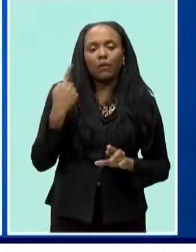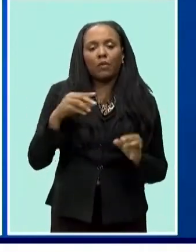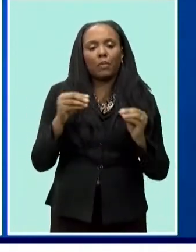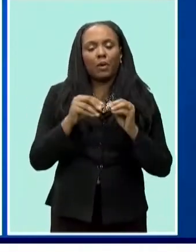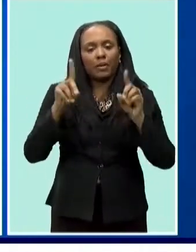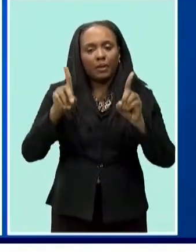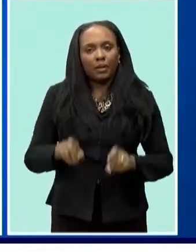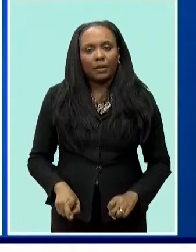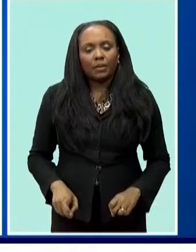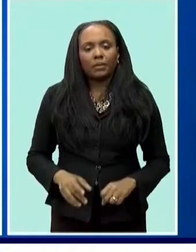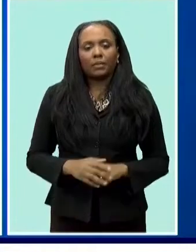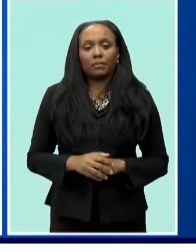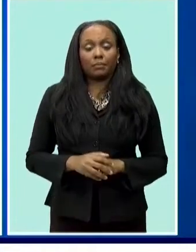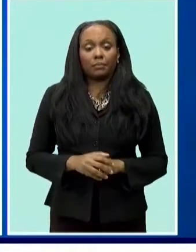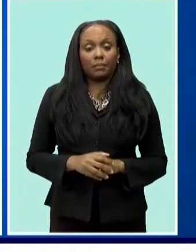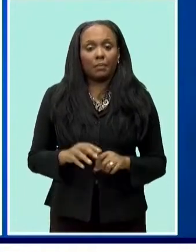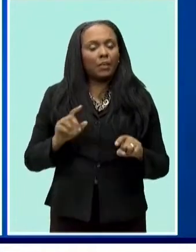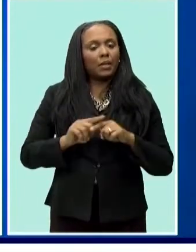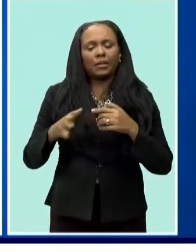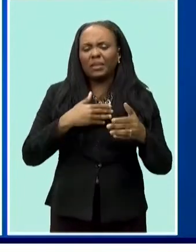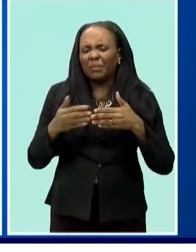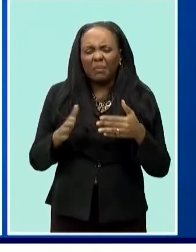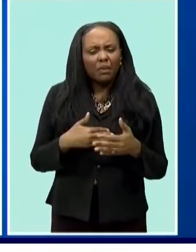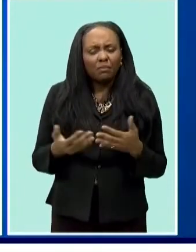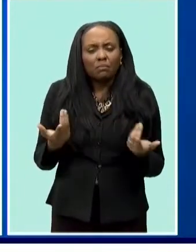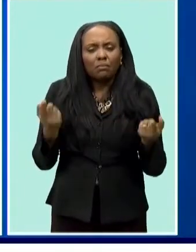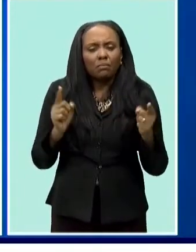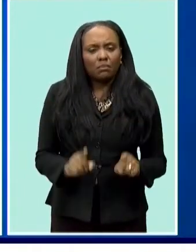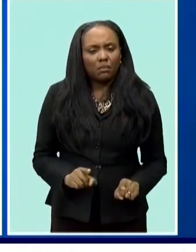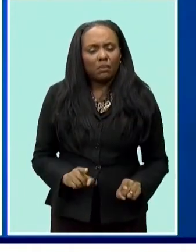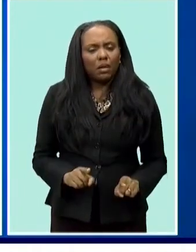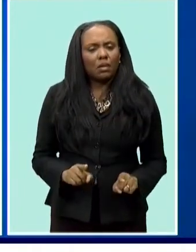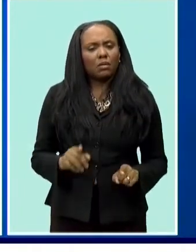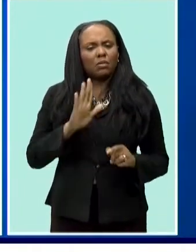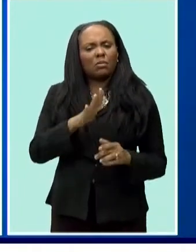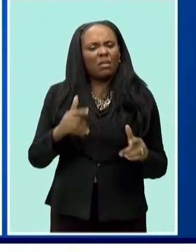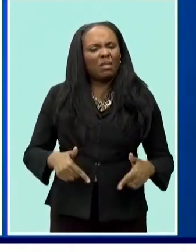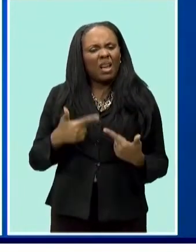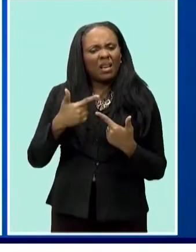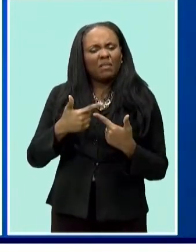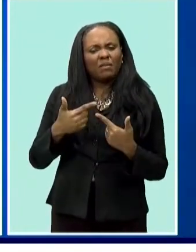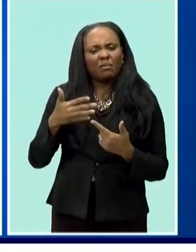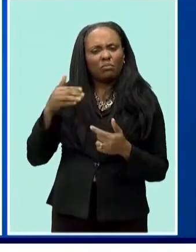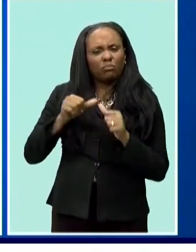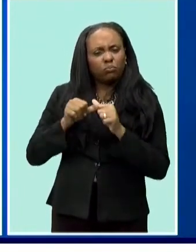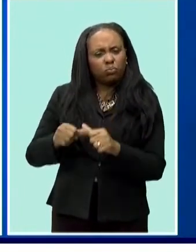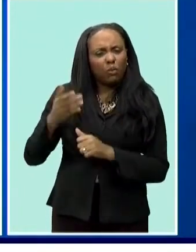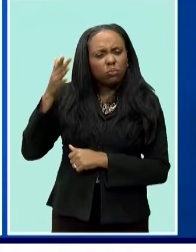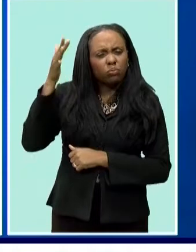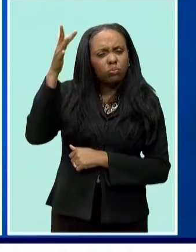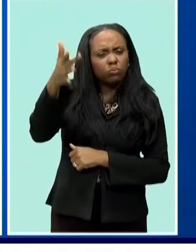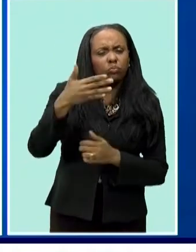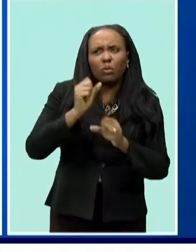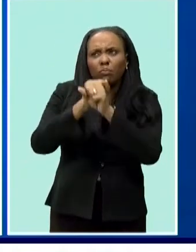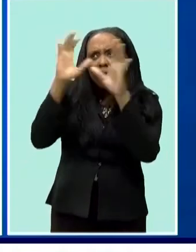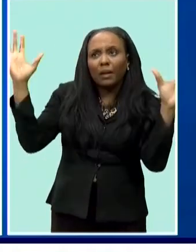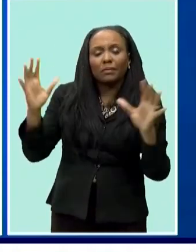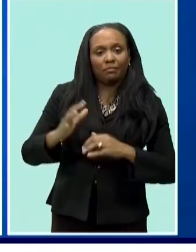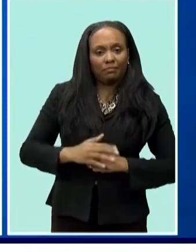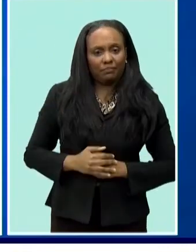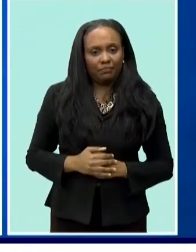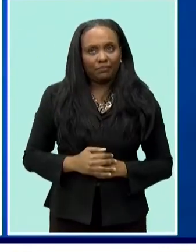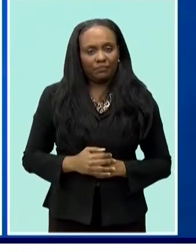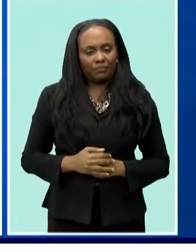them was not to let the outcome of these exams define them for the rest of their lives. You are all